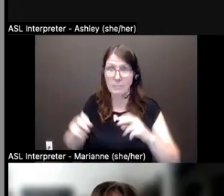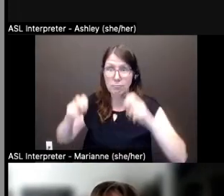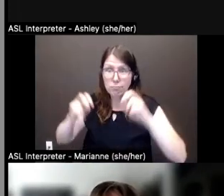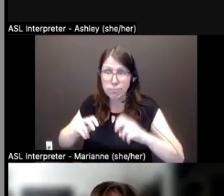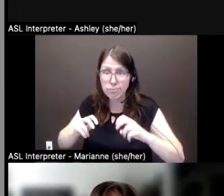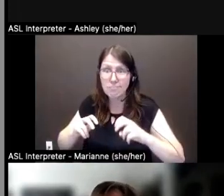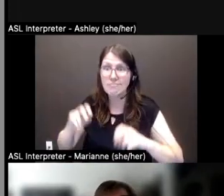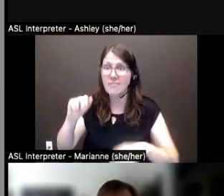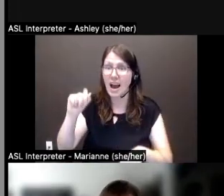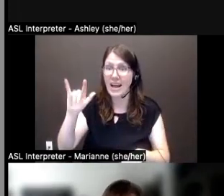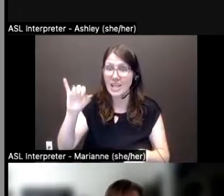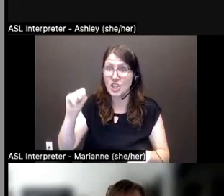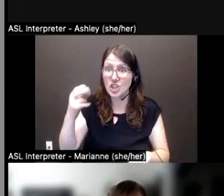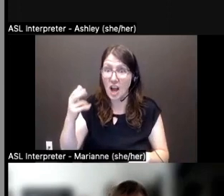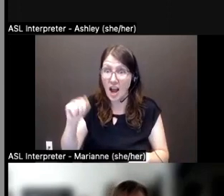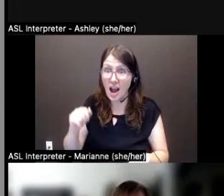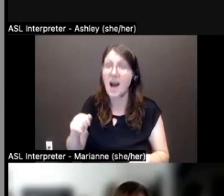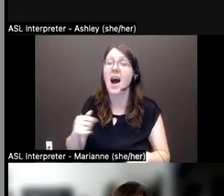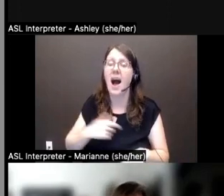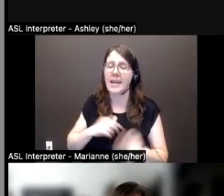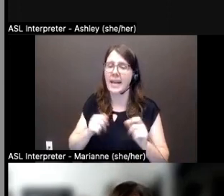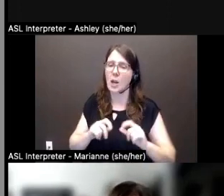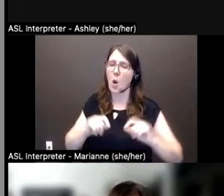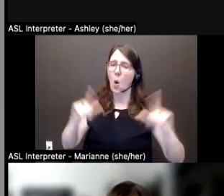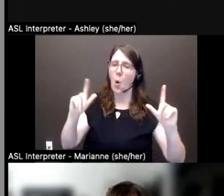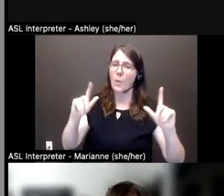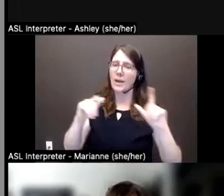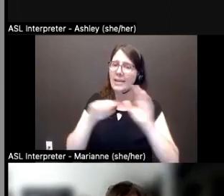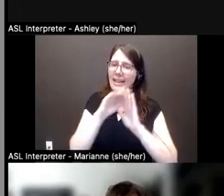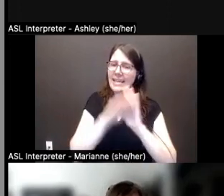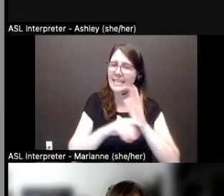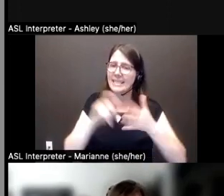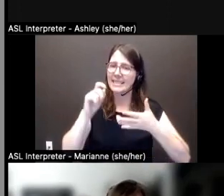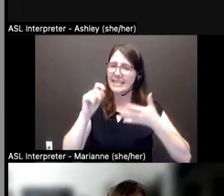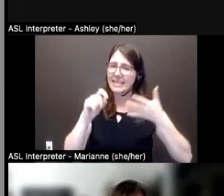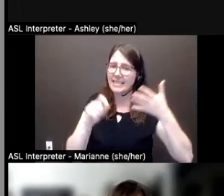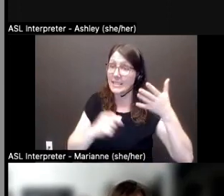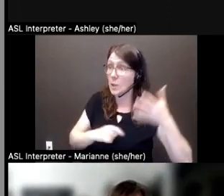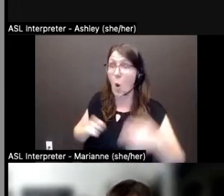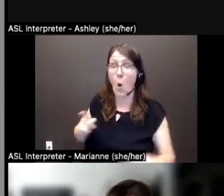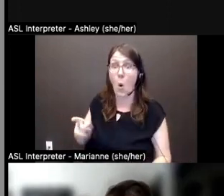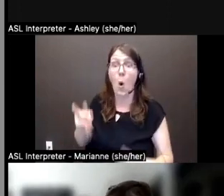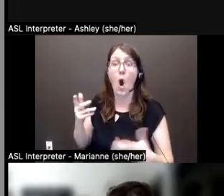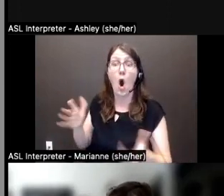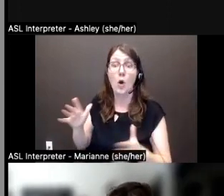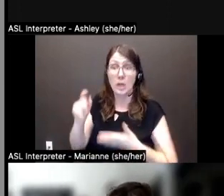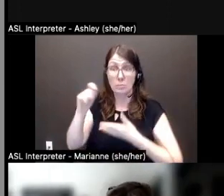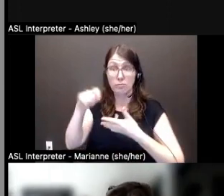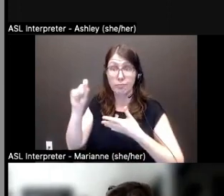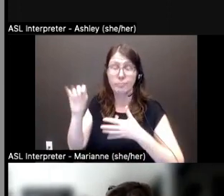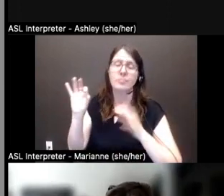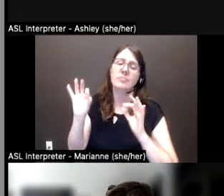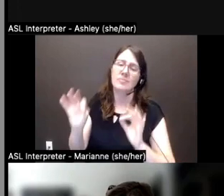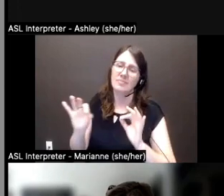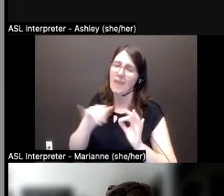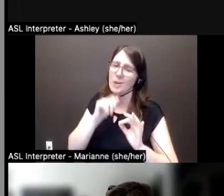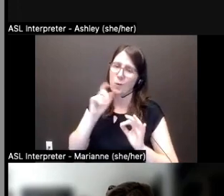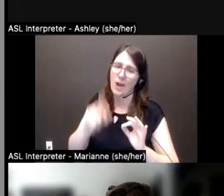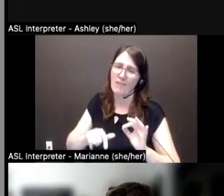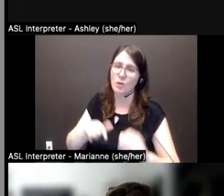so we can move to the next step and we can communicate. So we take that list and we put it in